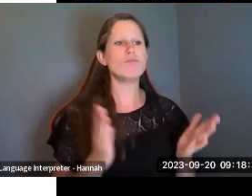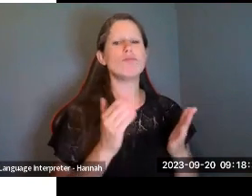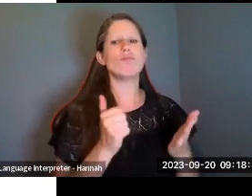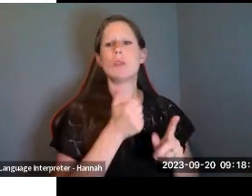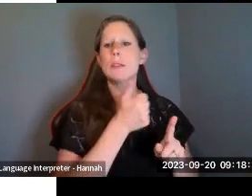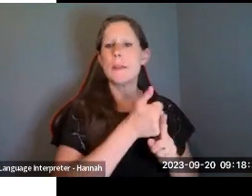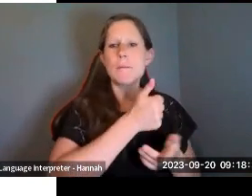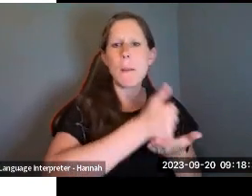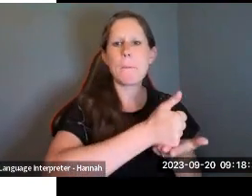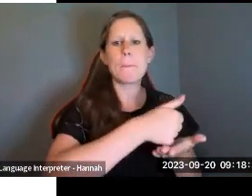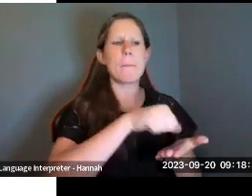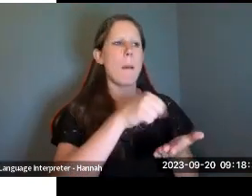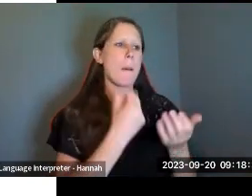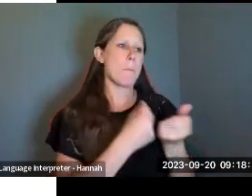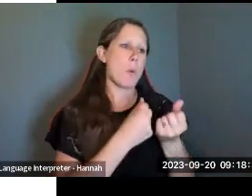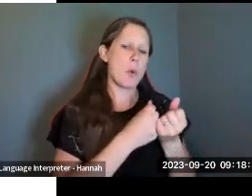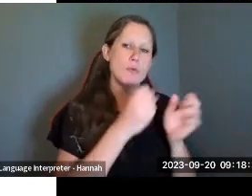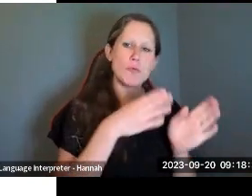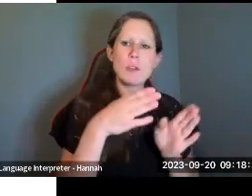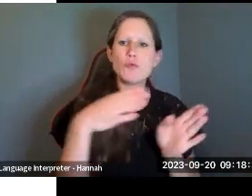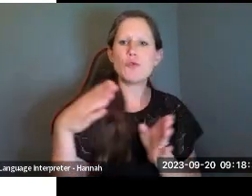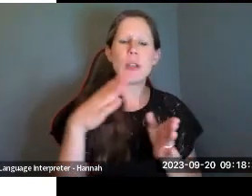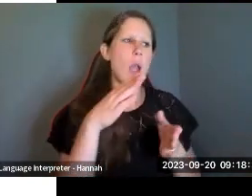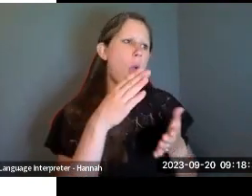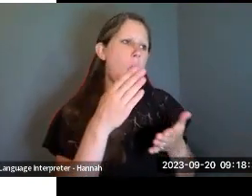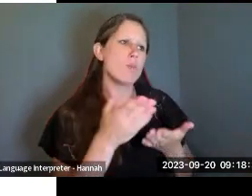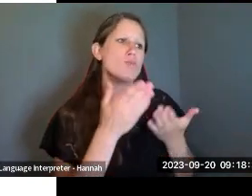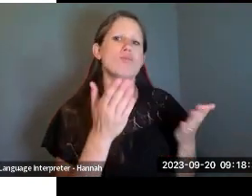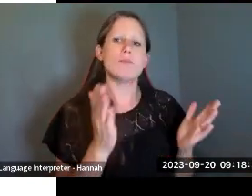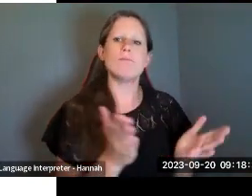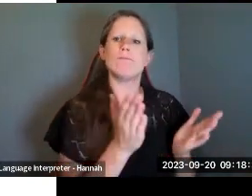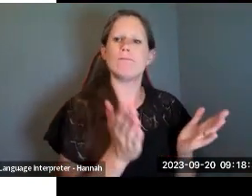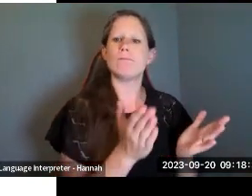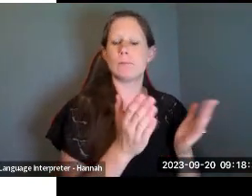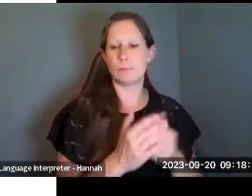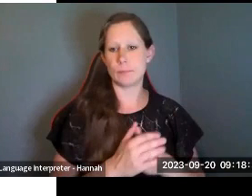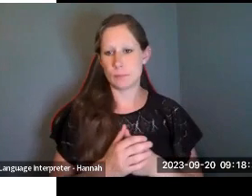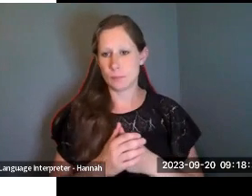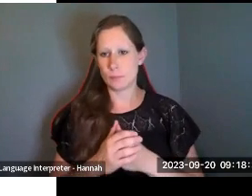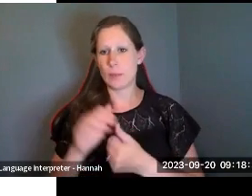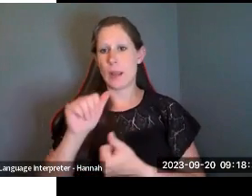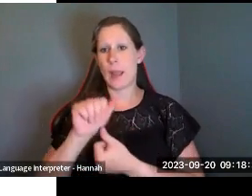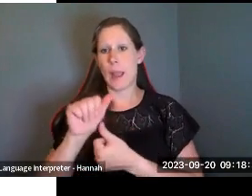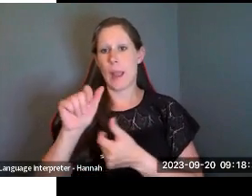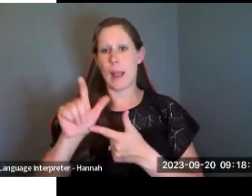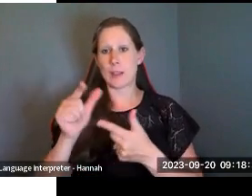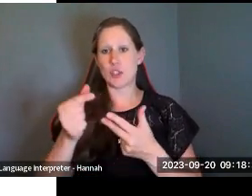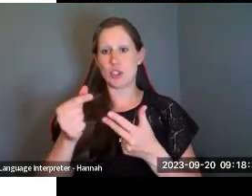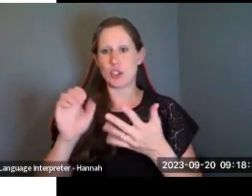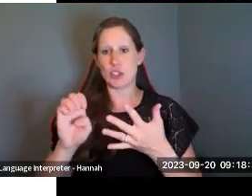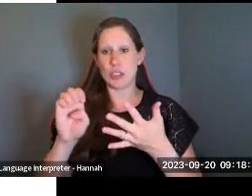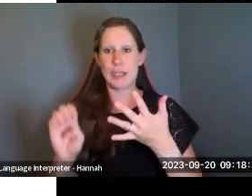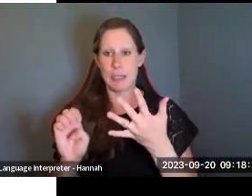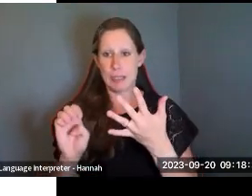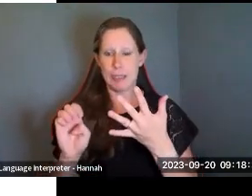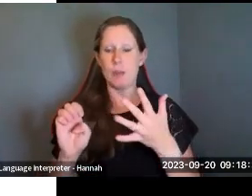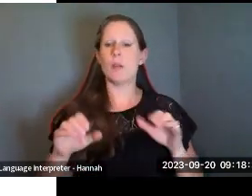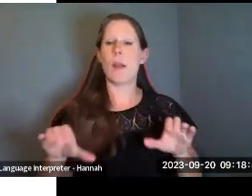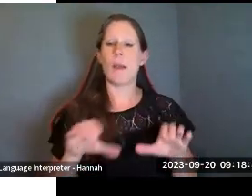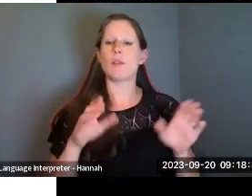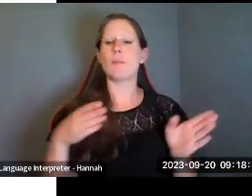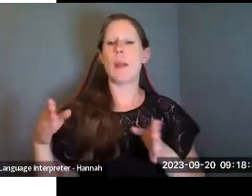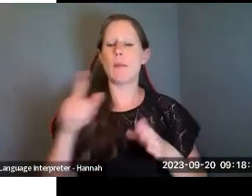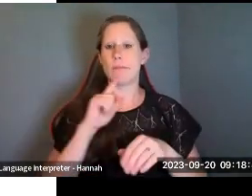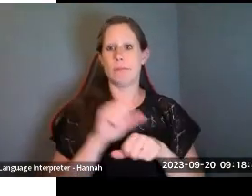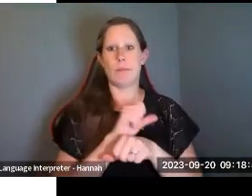support strategies. So this mnemonic, this ALGE action plan, is really the foundation of